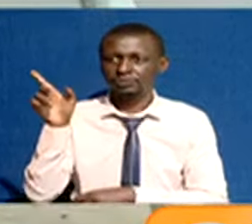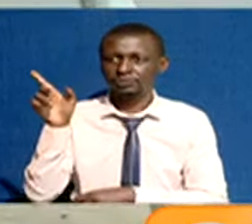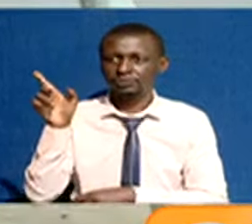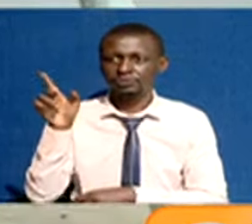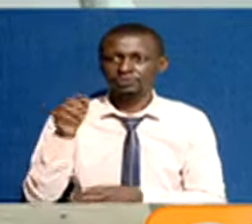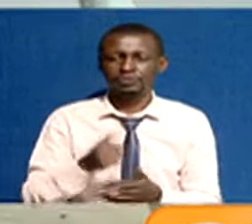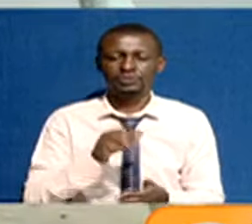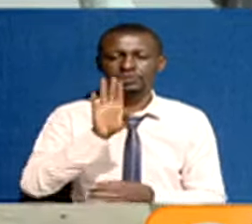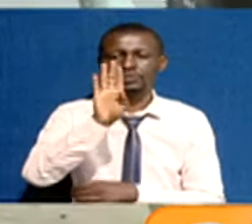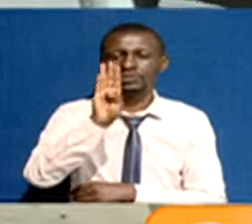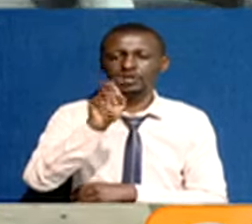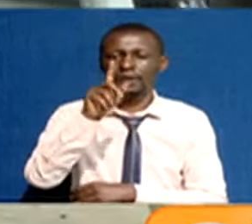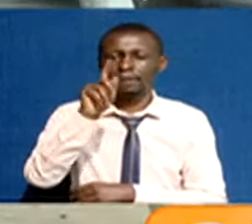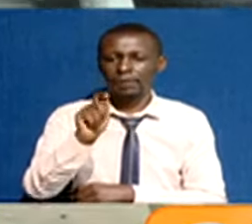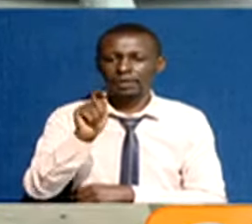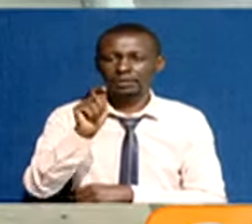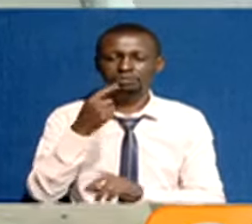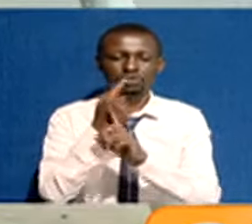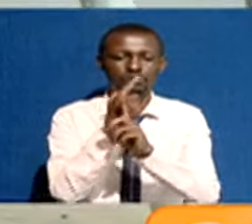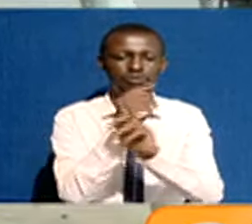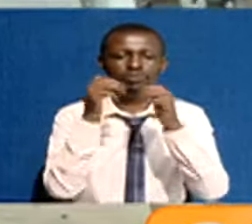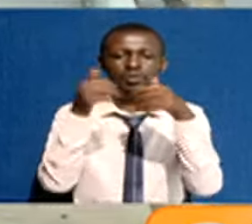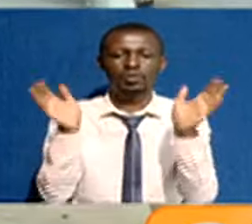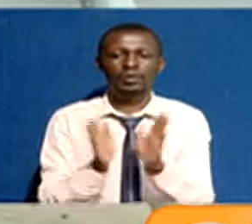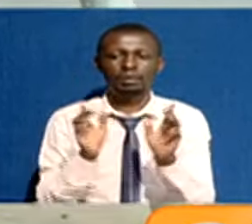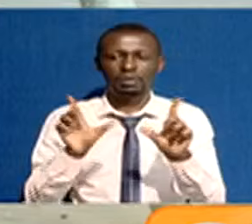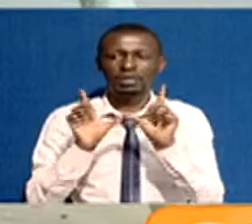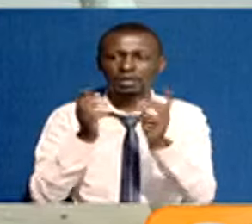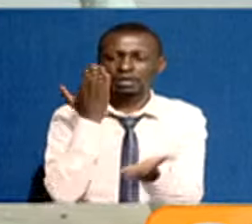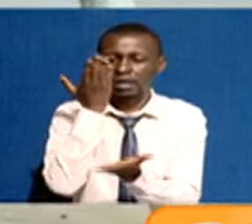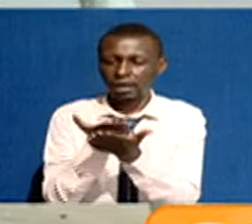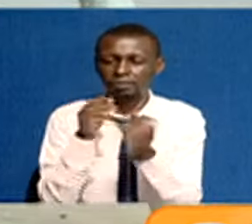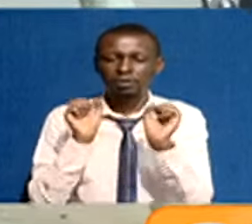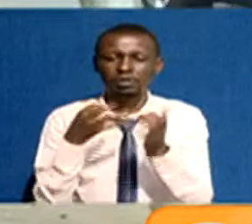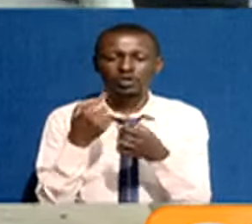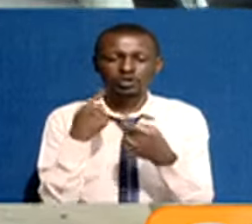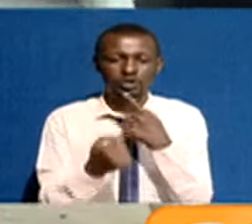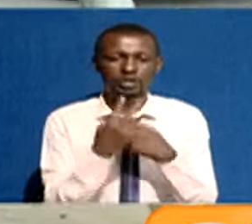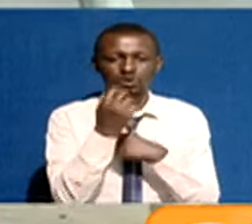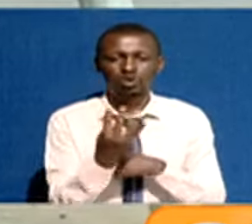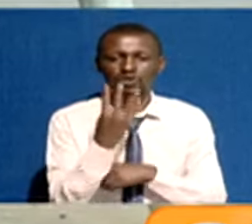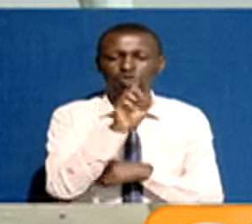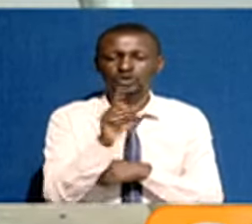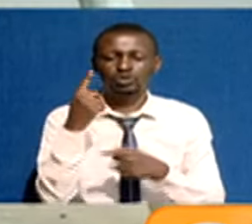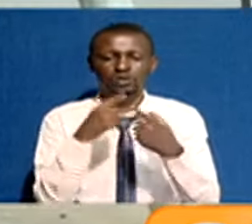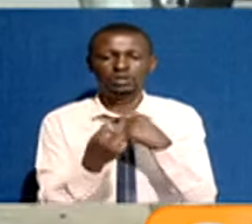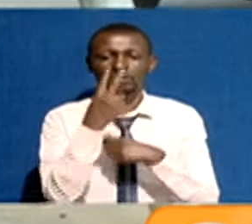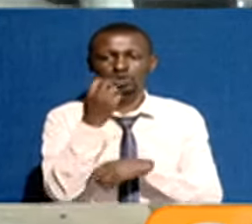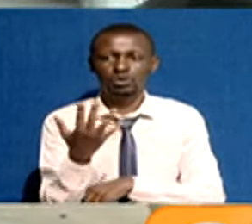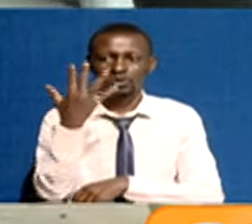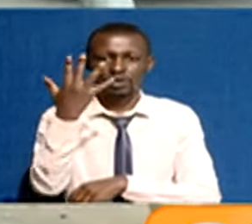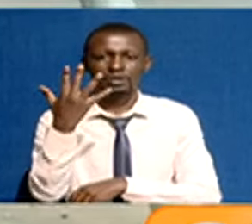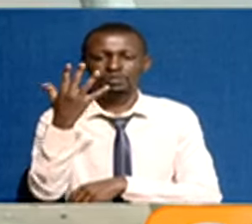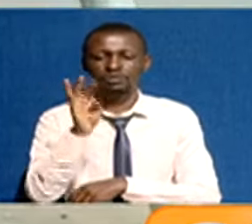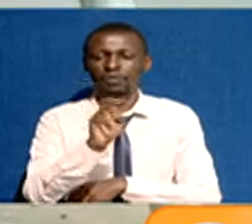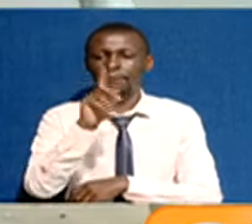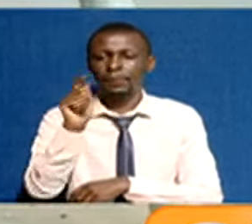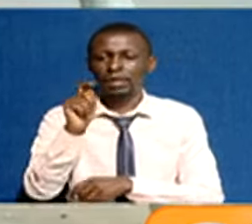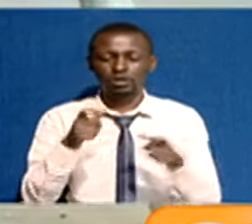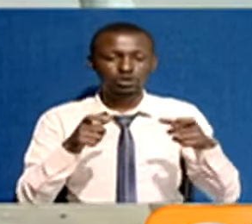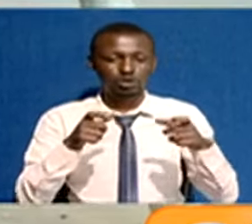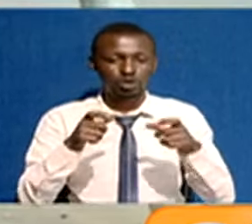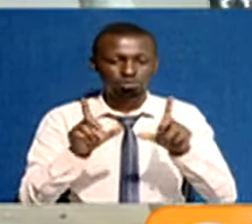Gaming and betting entities can now apply for their licenses for the financial year 2024-2025. The Betting Control